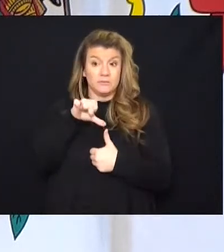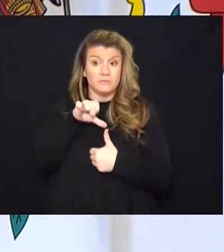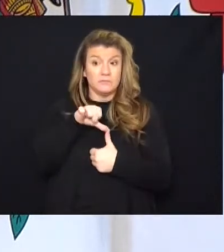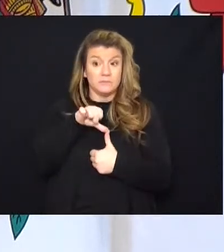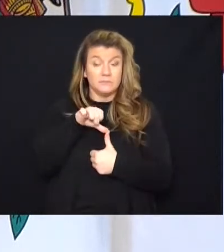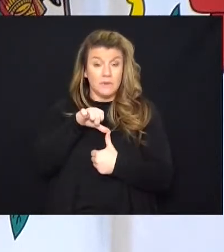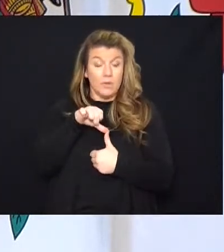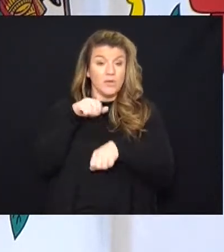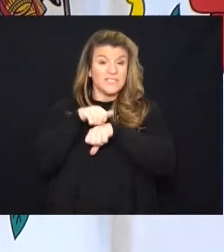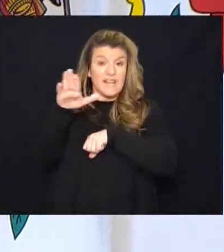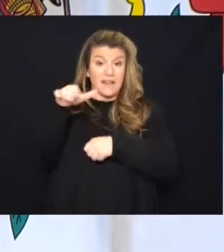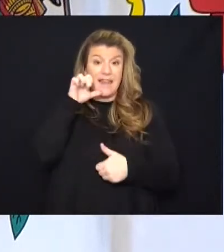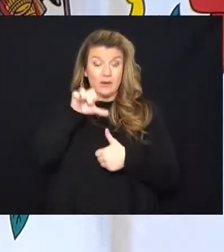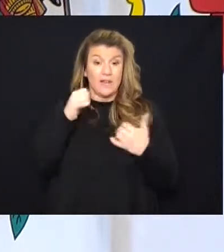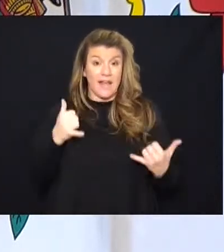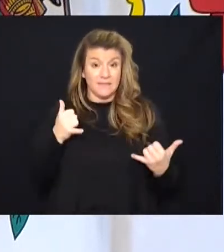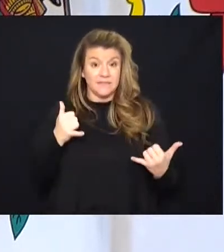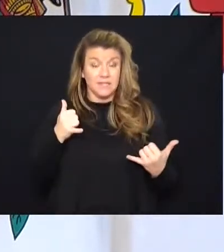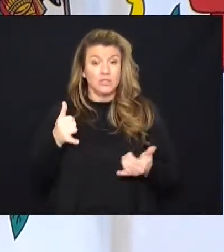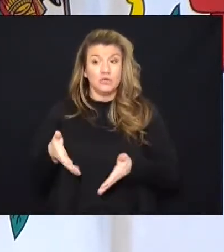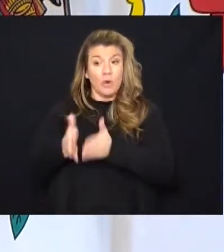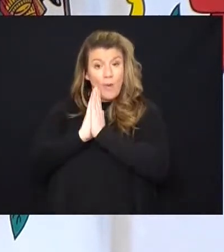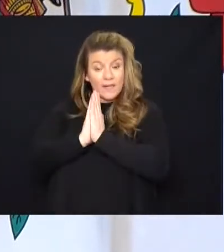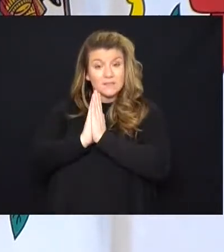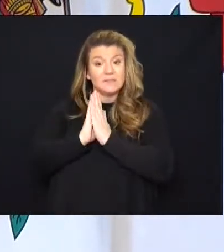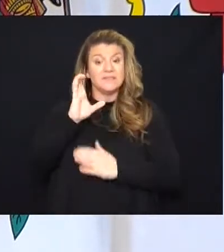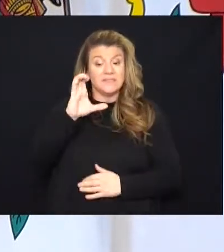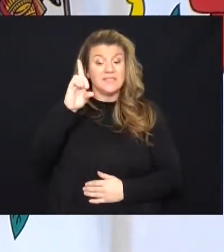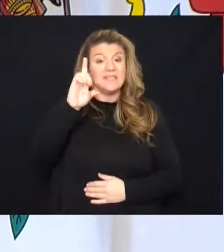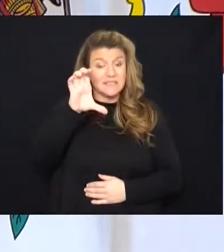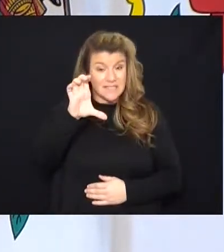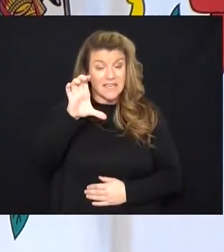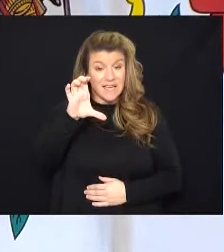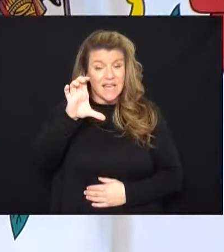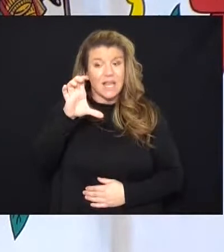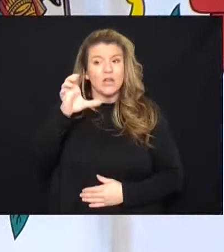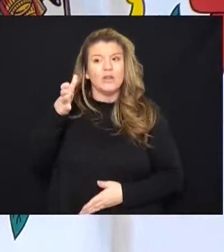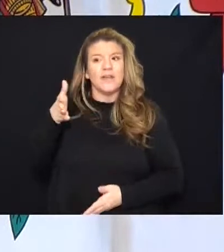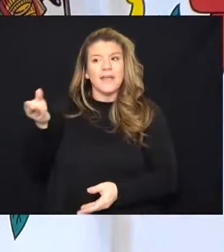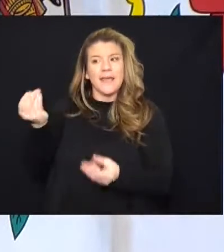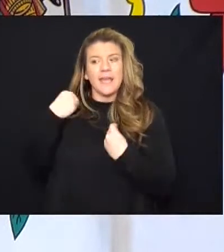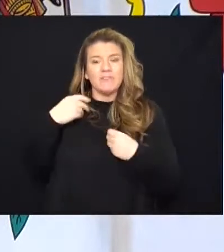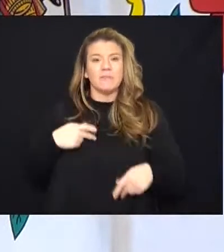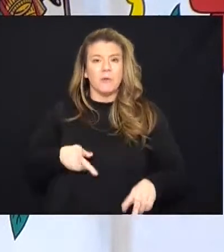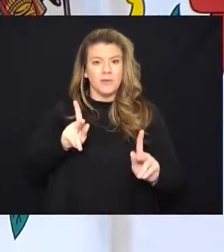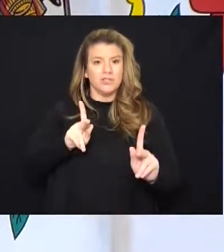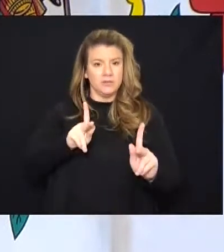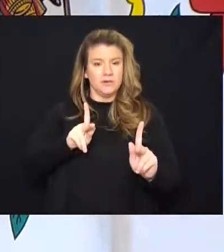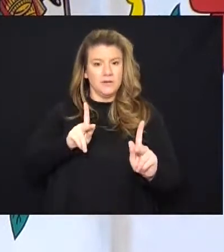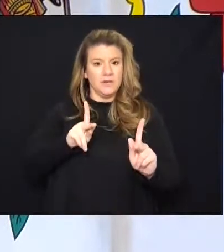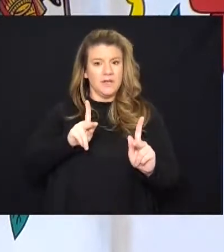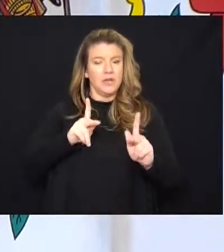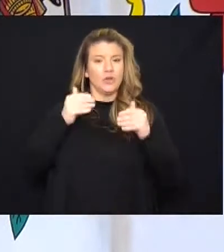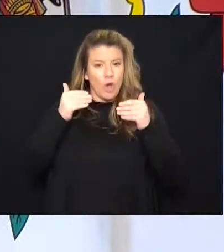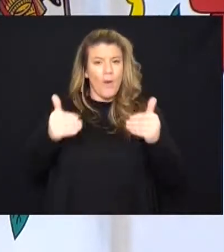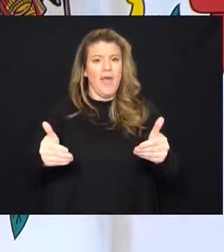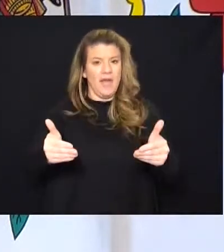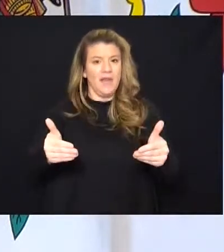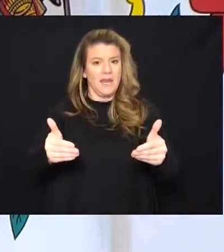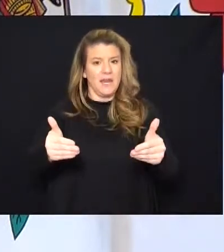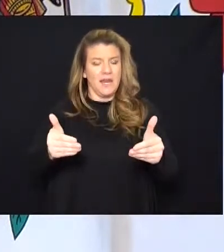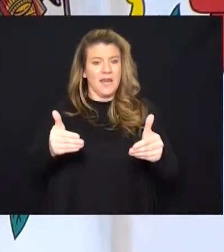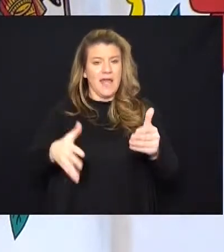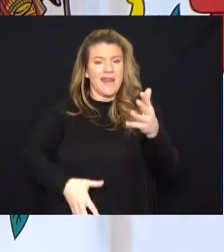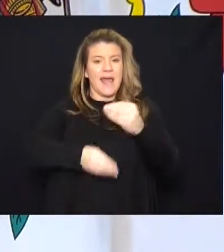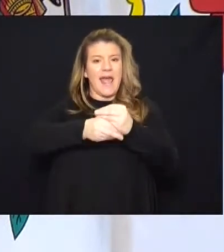or sending the letter up to request from the CDC to allow West Virginians to move forward and take